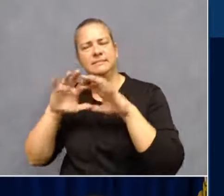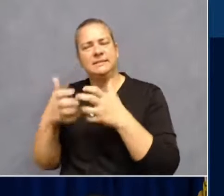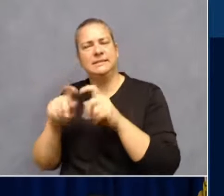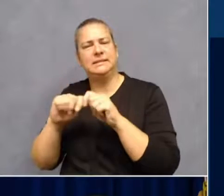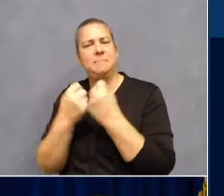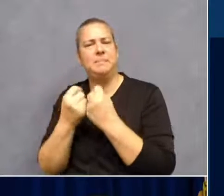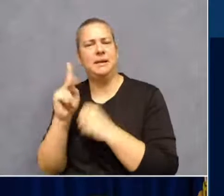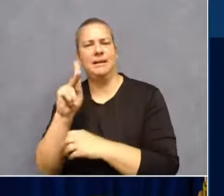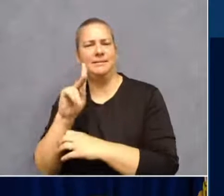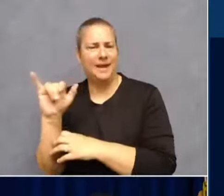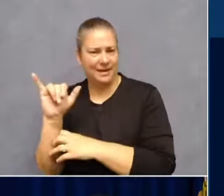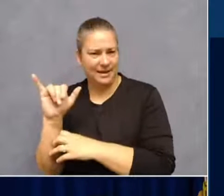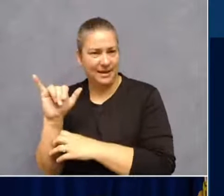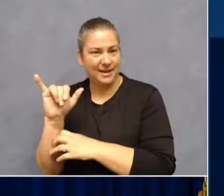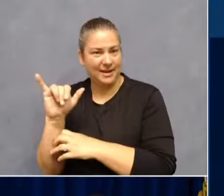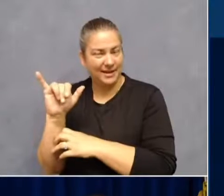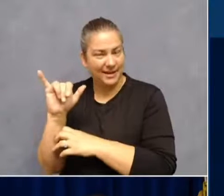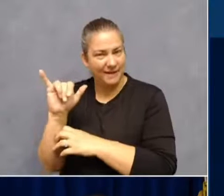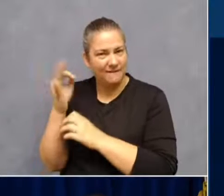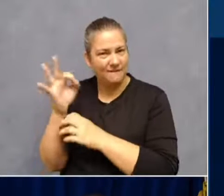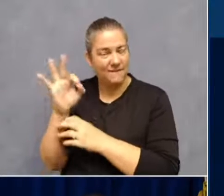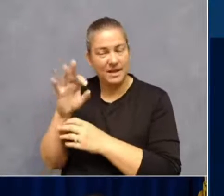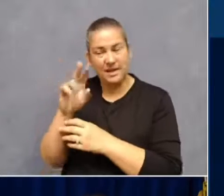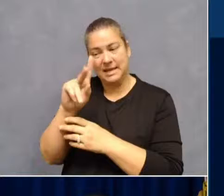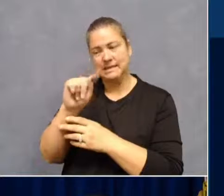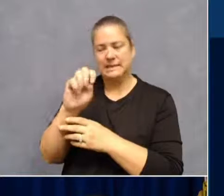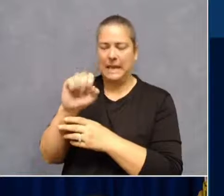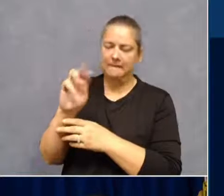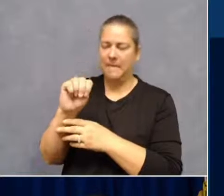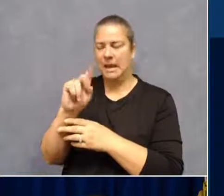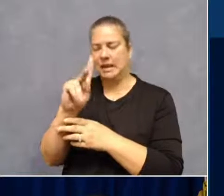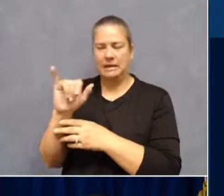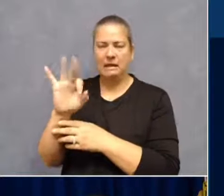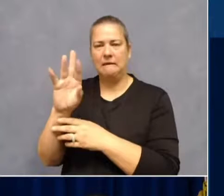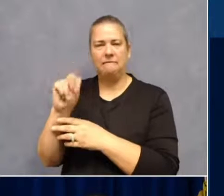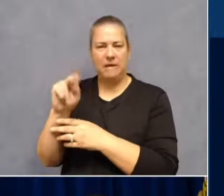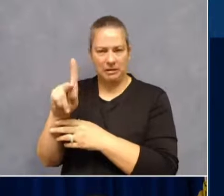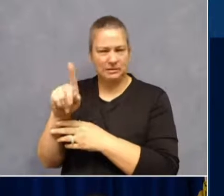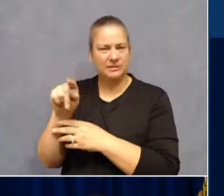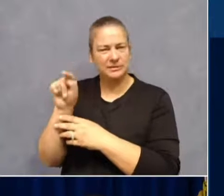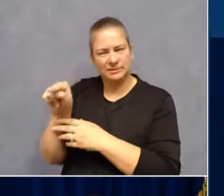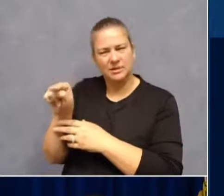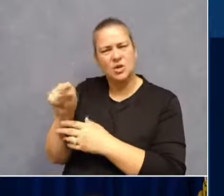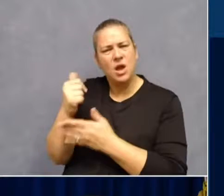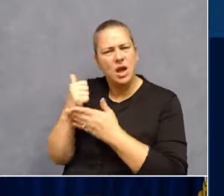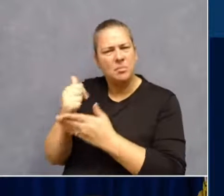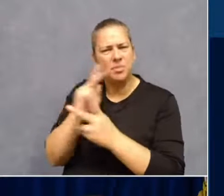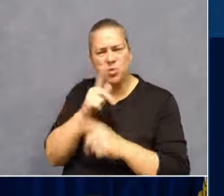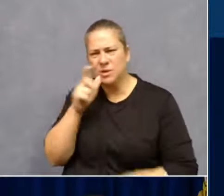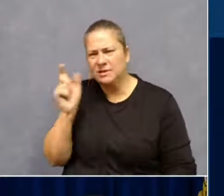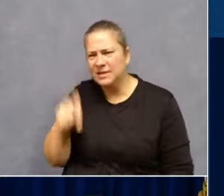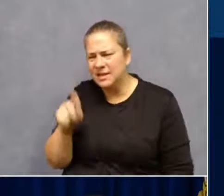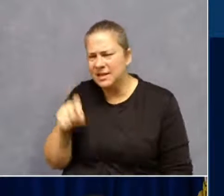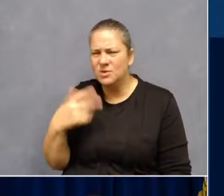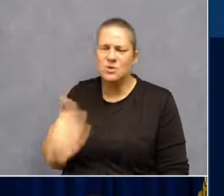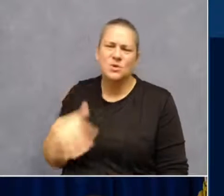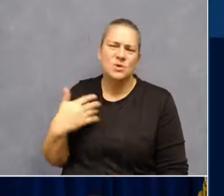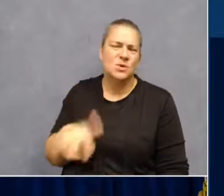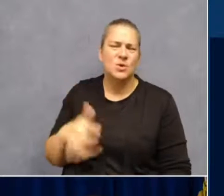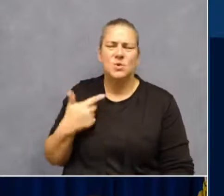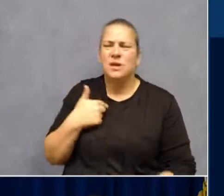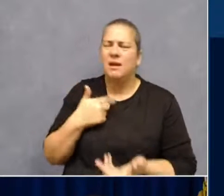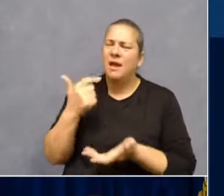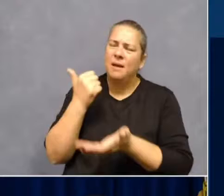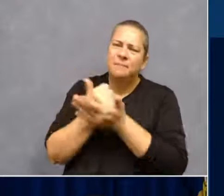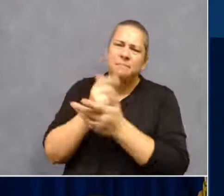so many different ways. We are providing rental assistance to those that need it. We signed more people up for Medicaid